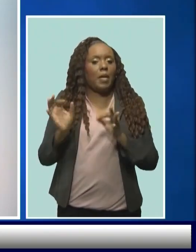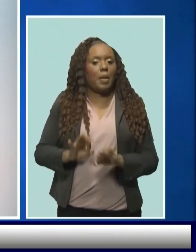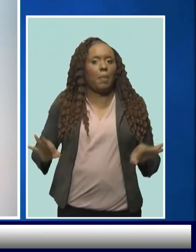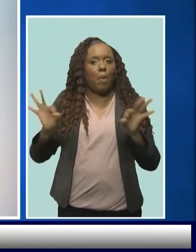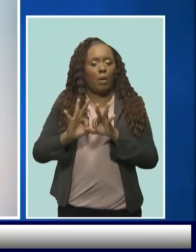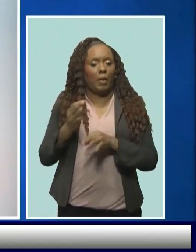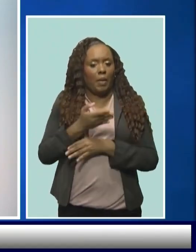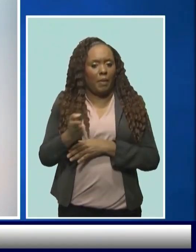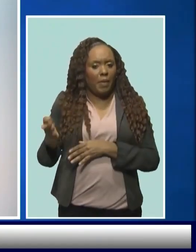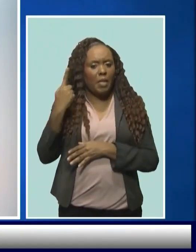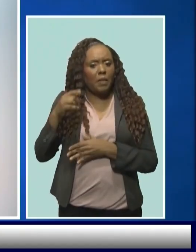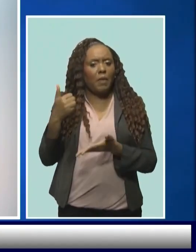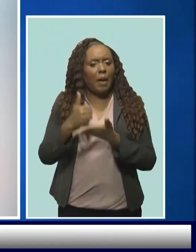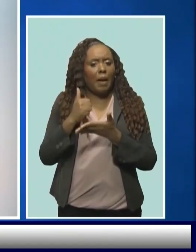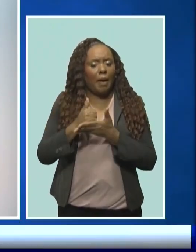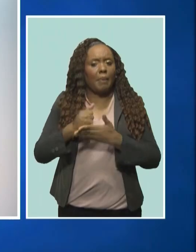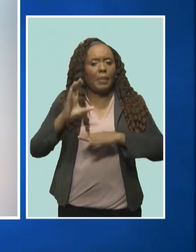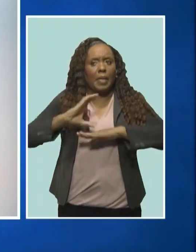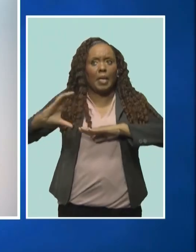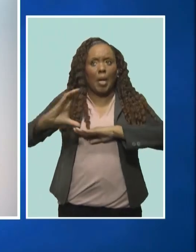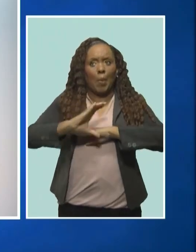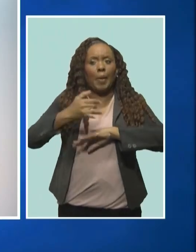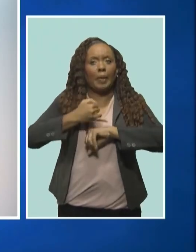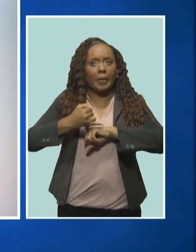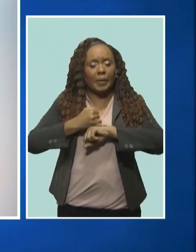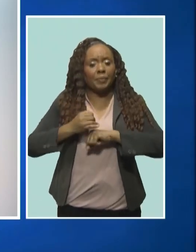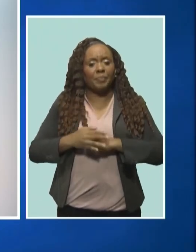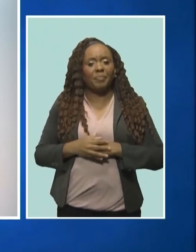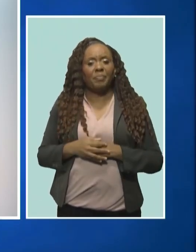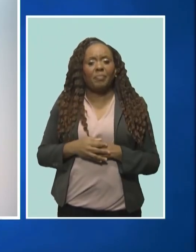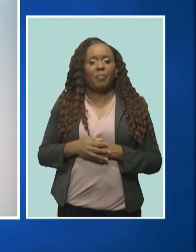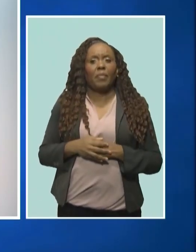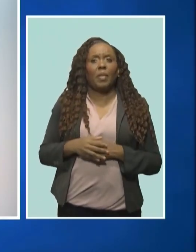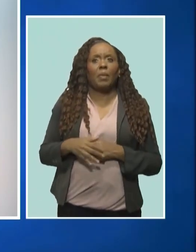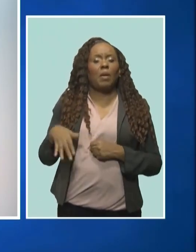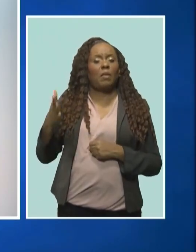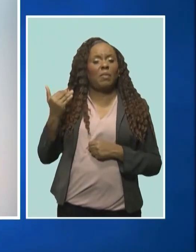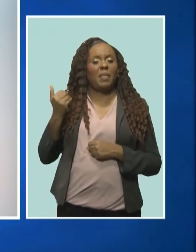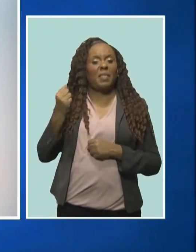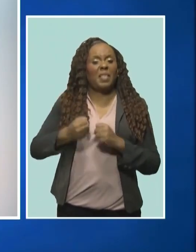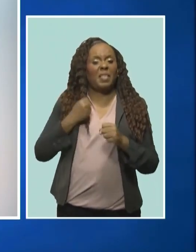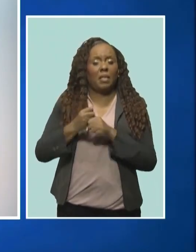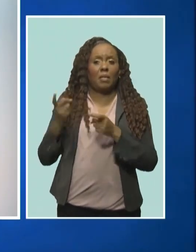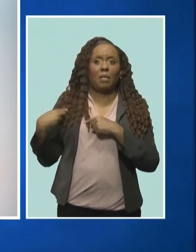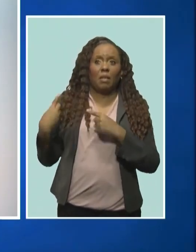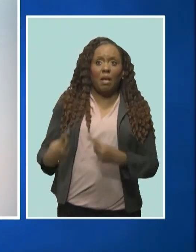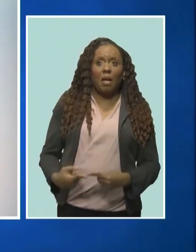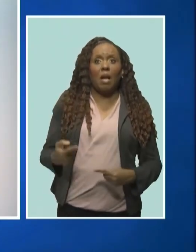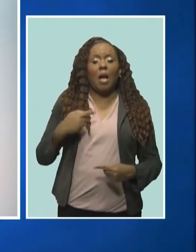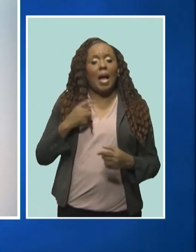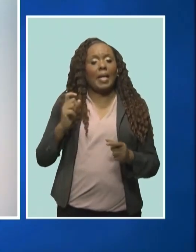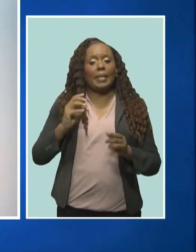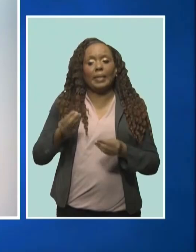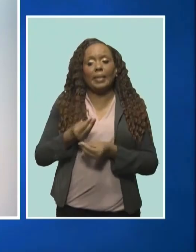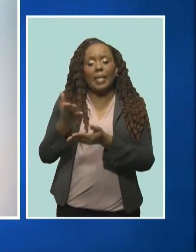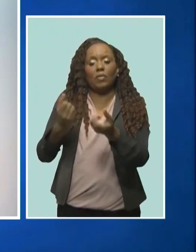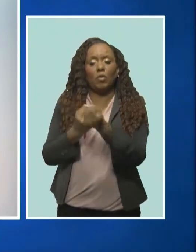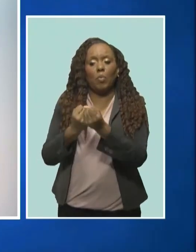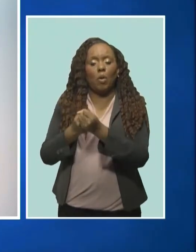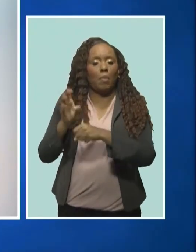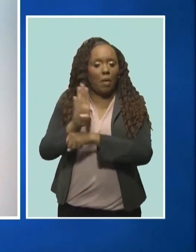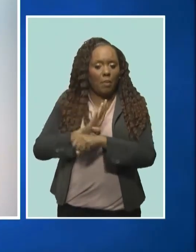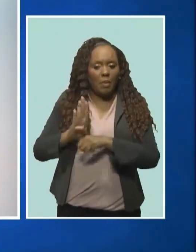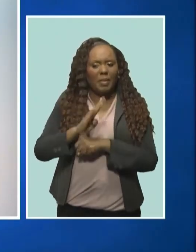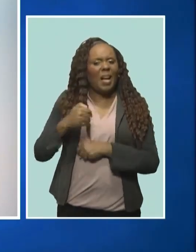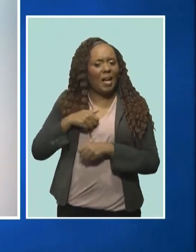thank you. For the past 15 years, like I said, we've been giving back to Barbados because that's where I'm from. So you guys know home drums beat